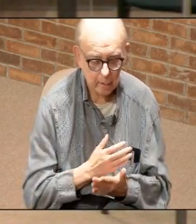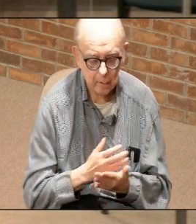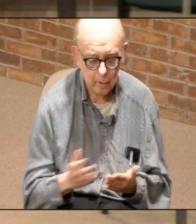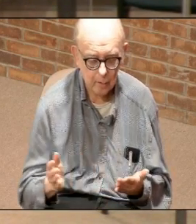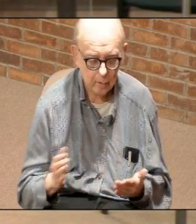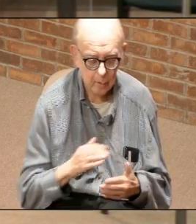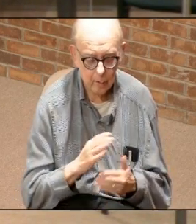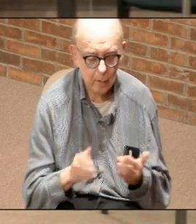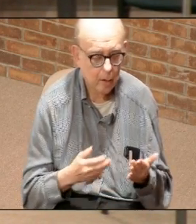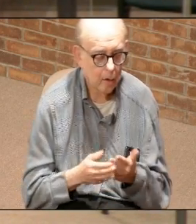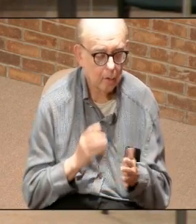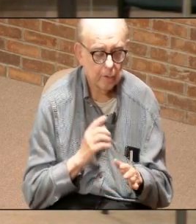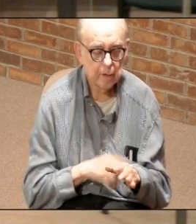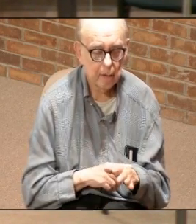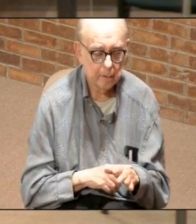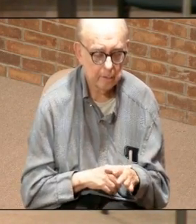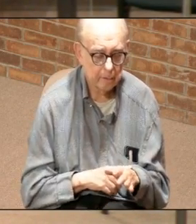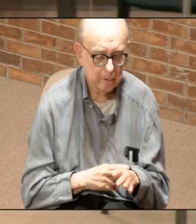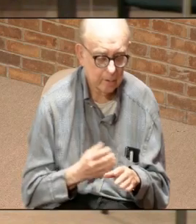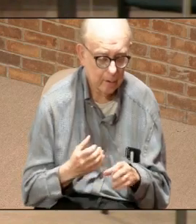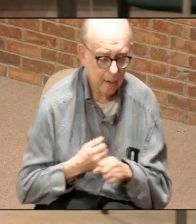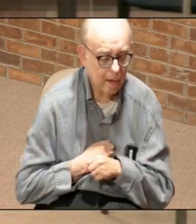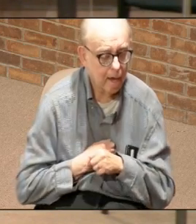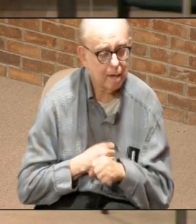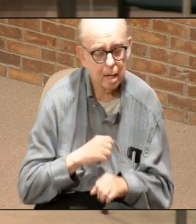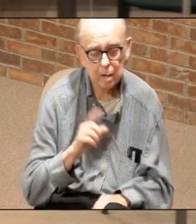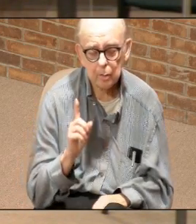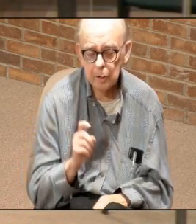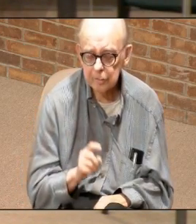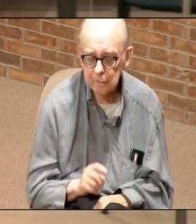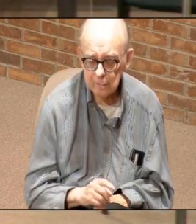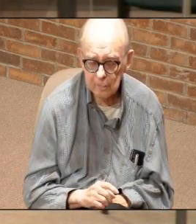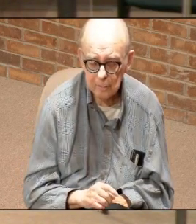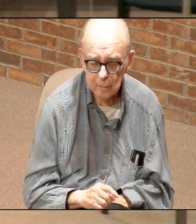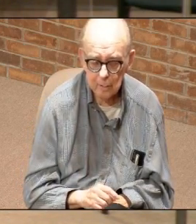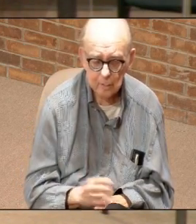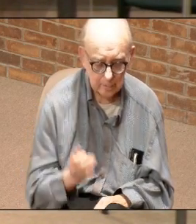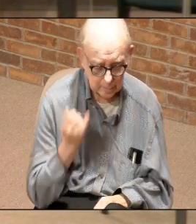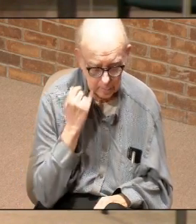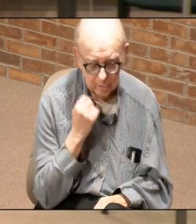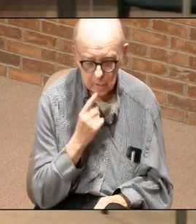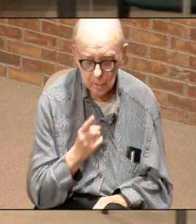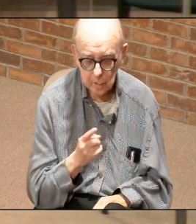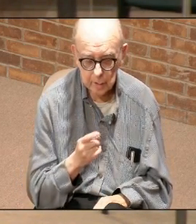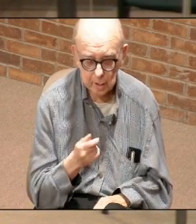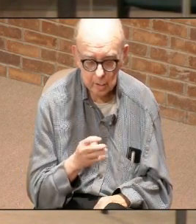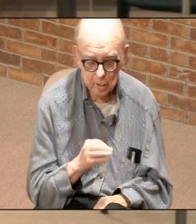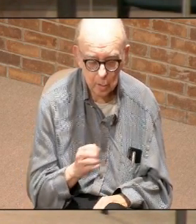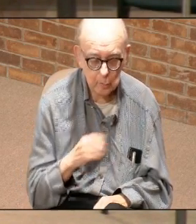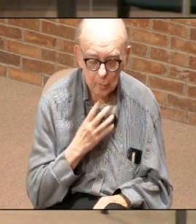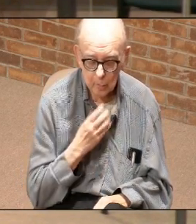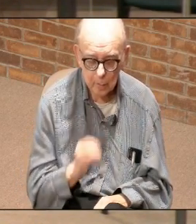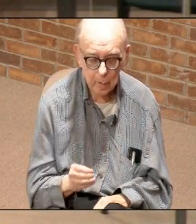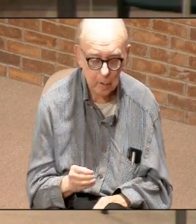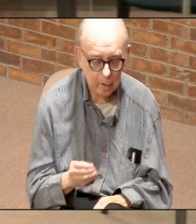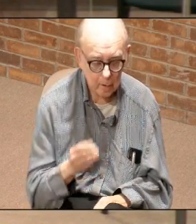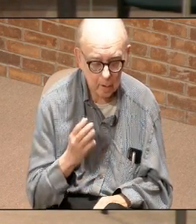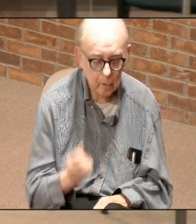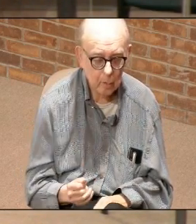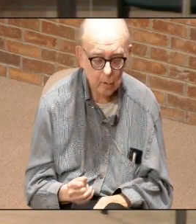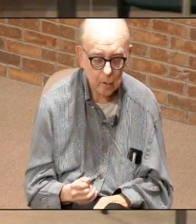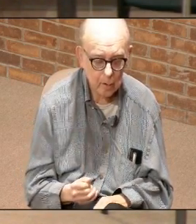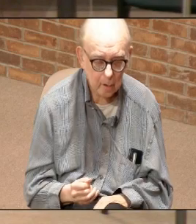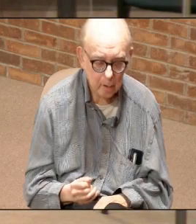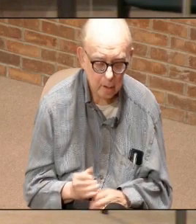things all of the time. And I got a question. If this is global warming, then why is